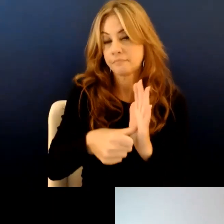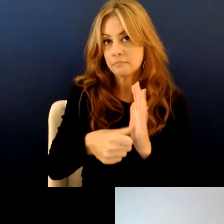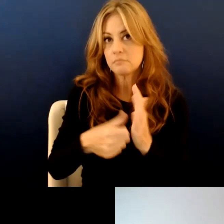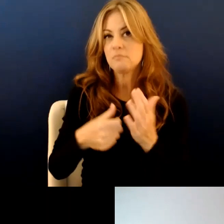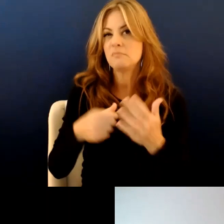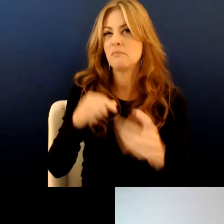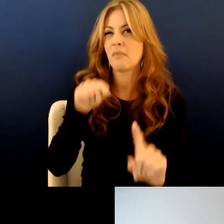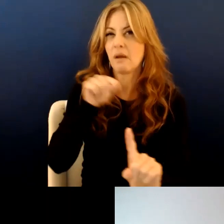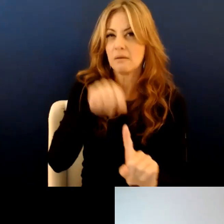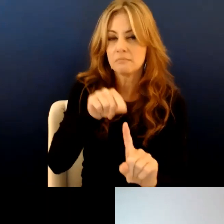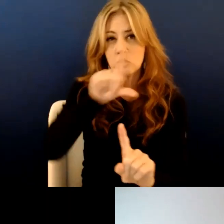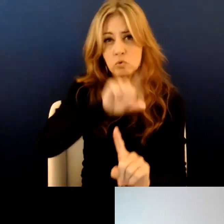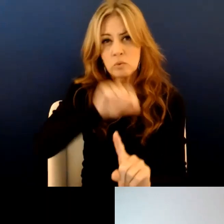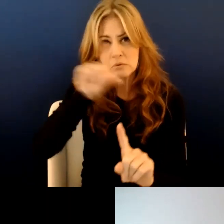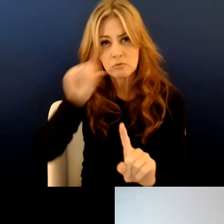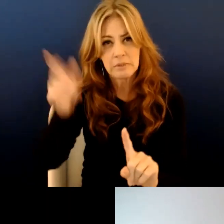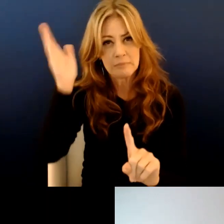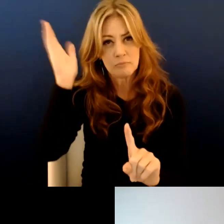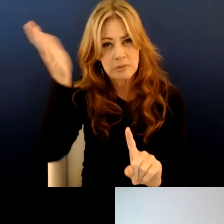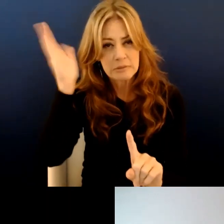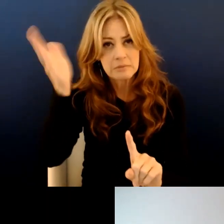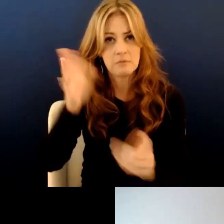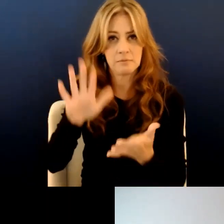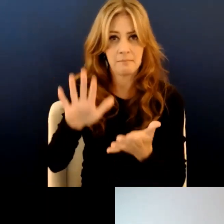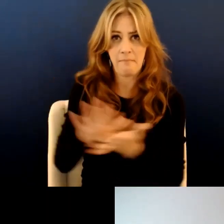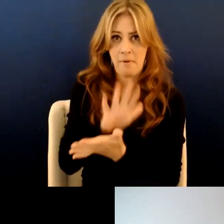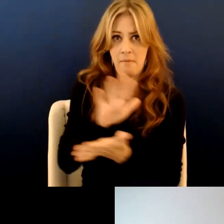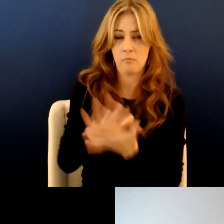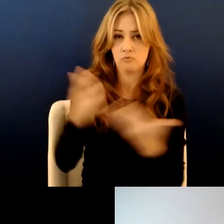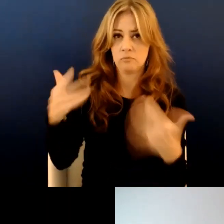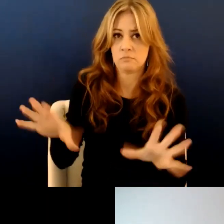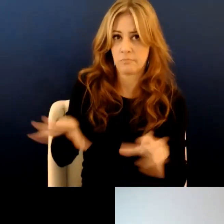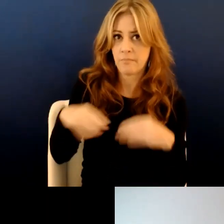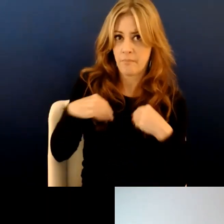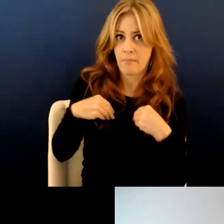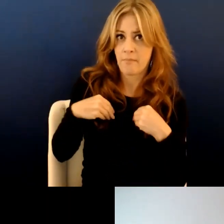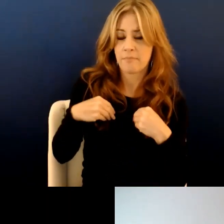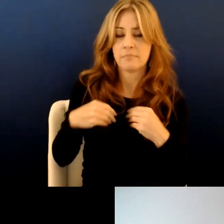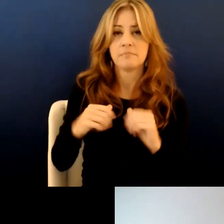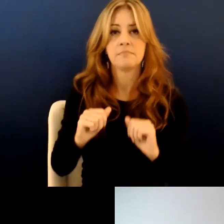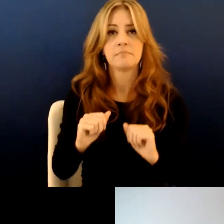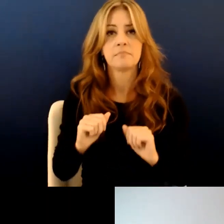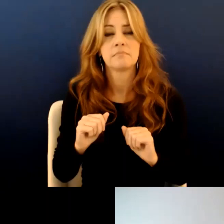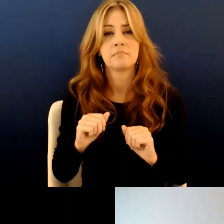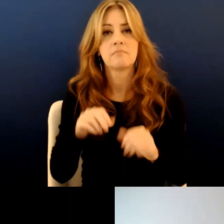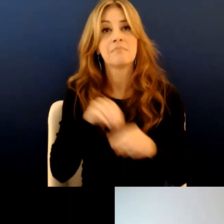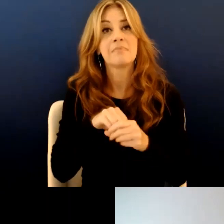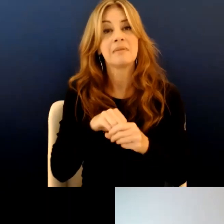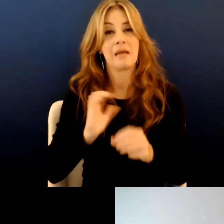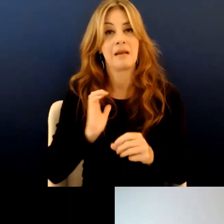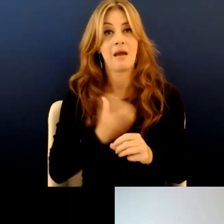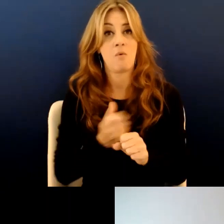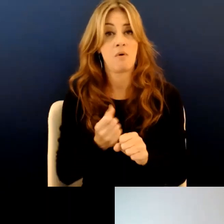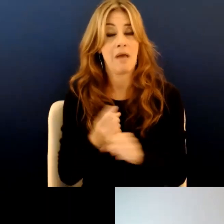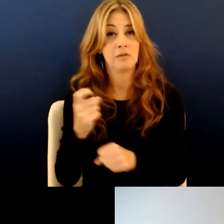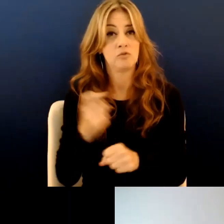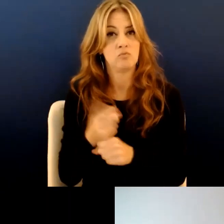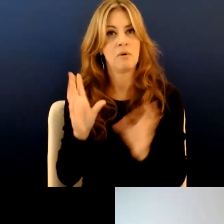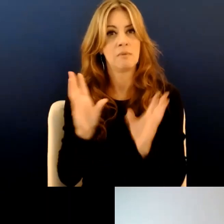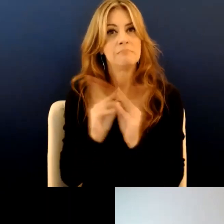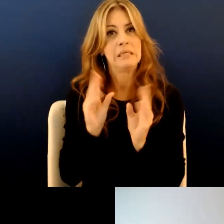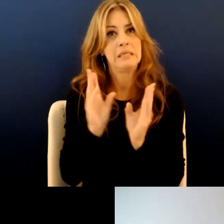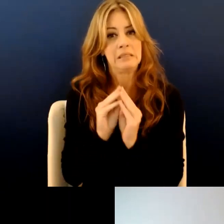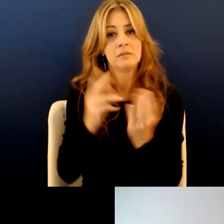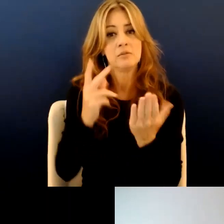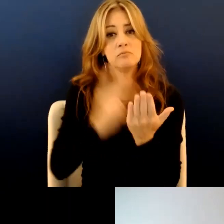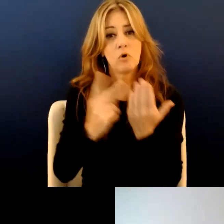2020 presentations or papers that had been accepted in our annual meeting program for